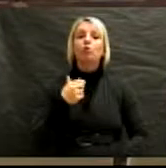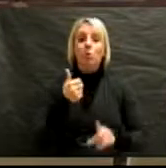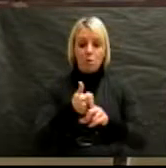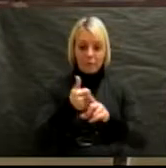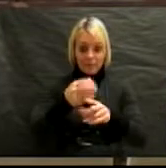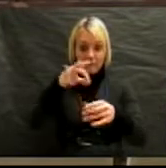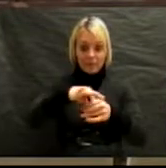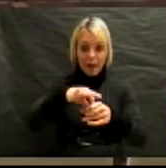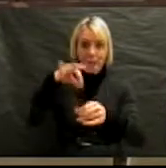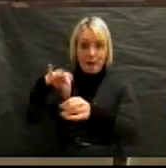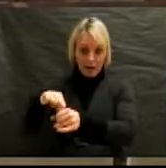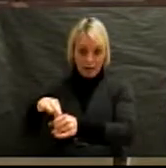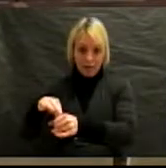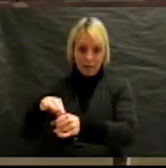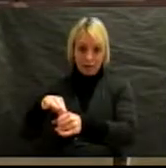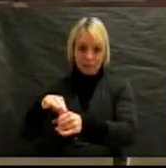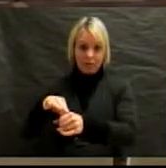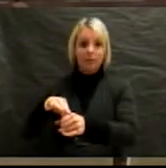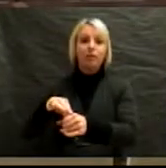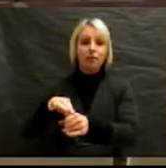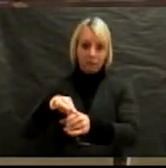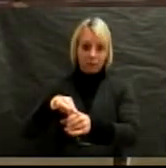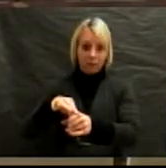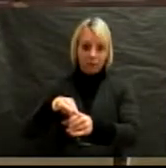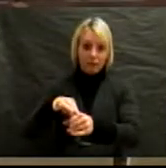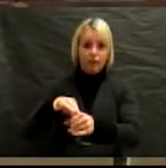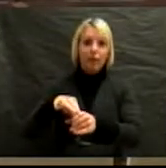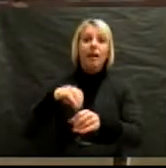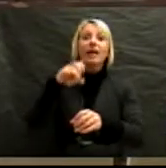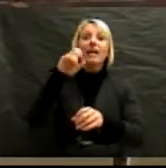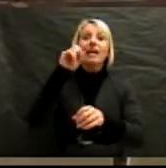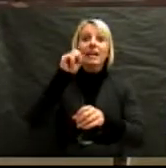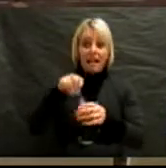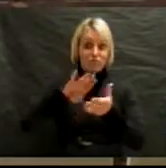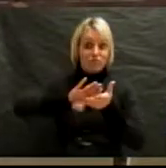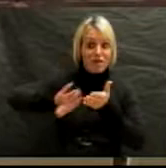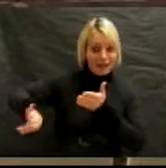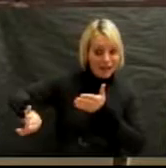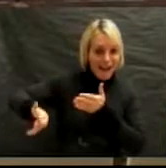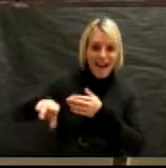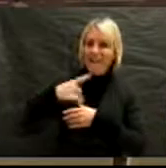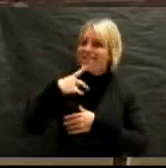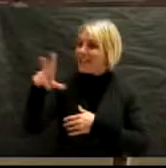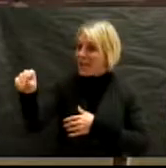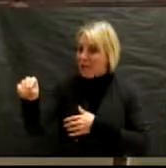can choose to decline the nomination if they would like, but they don't need to.